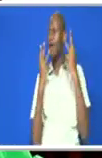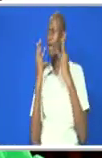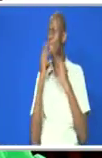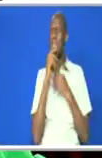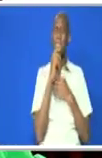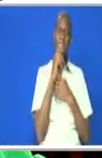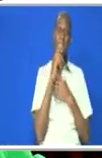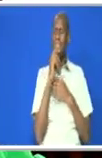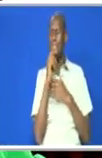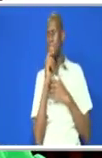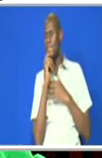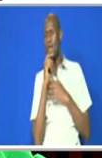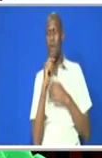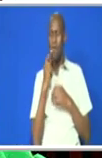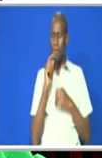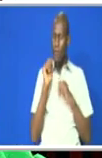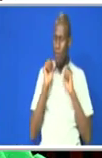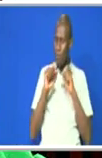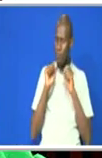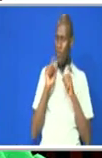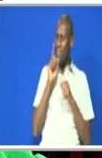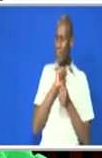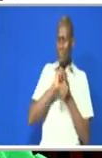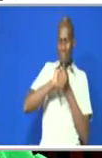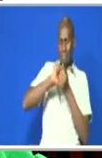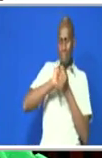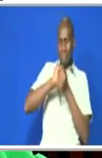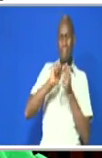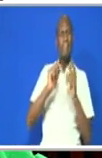will I be able to wash all these clothes?